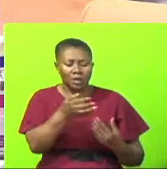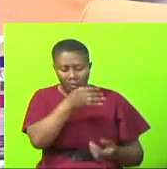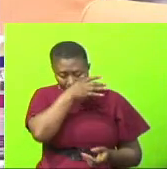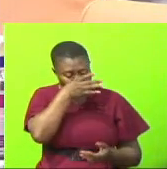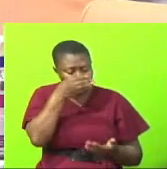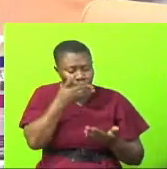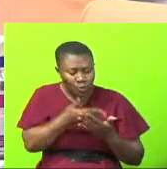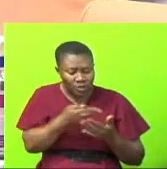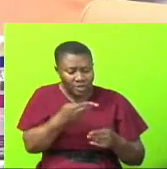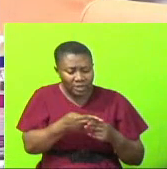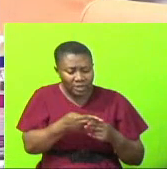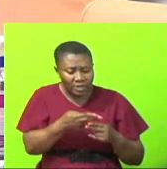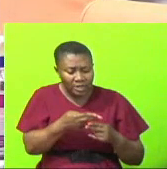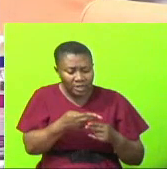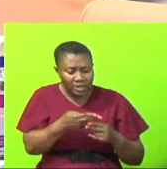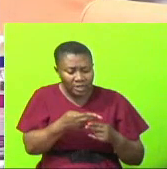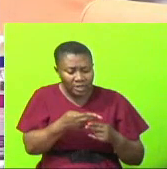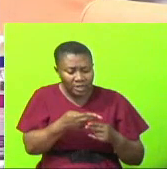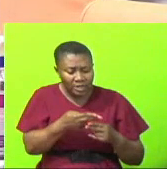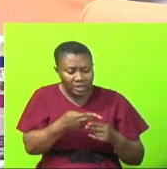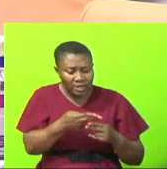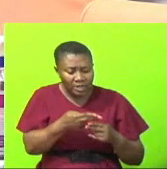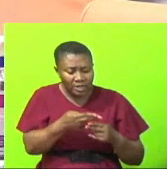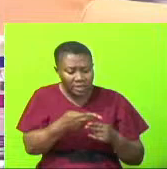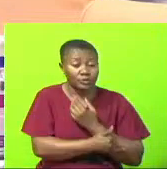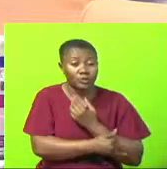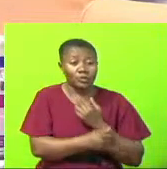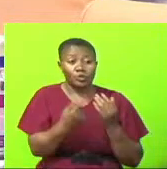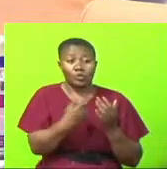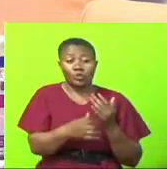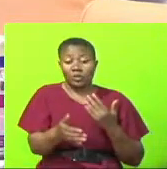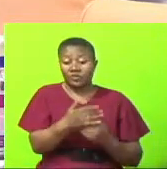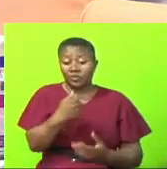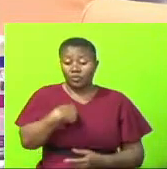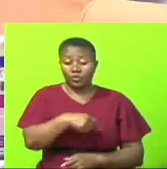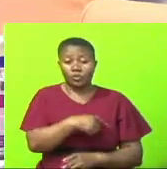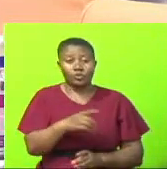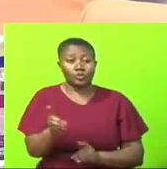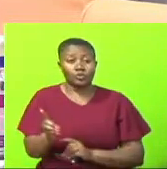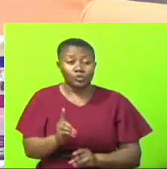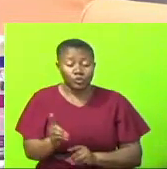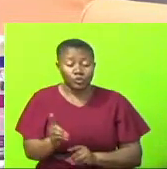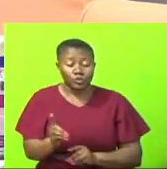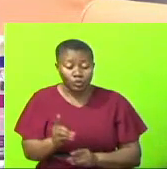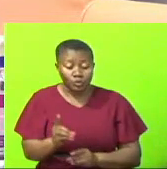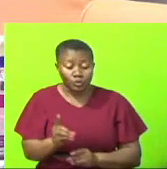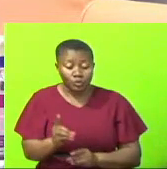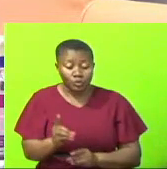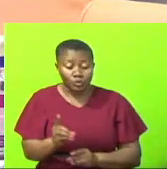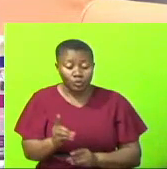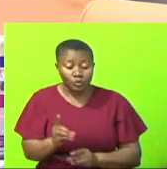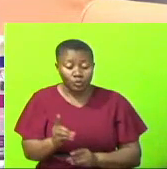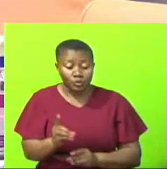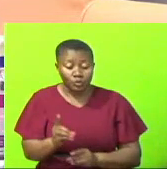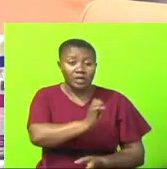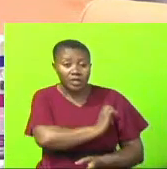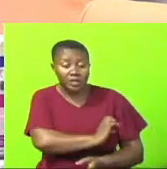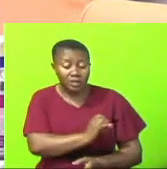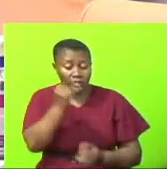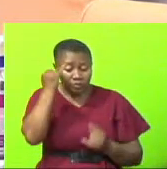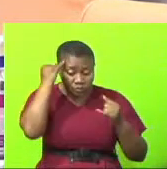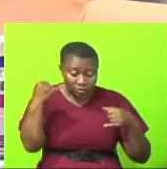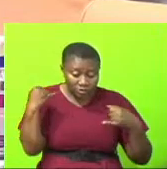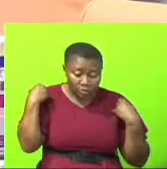country. That whatever we do in this country, whether in the executive or by the executive, the judiciary and